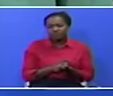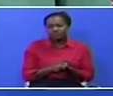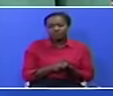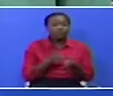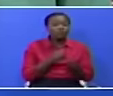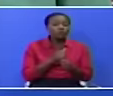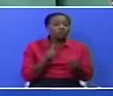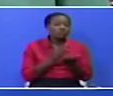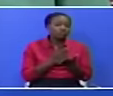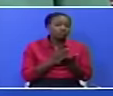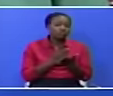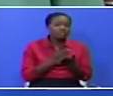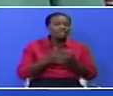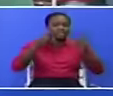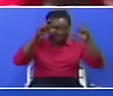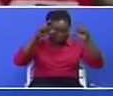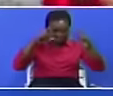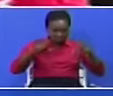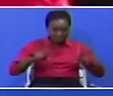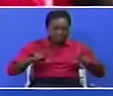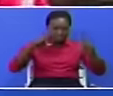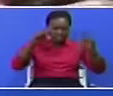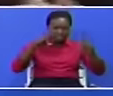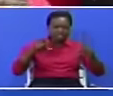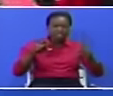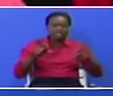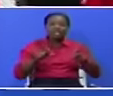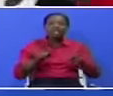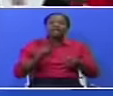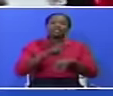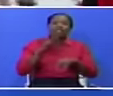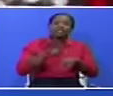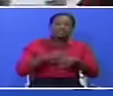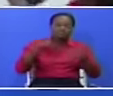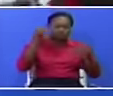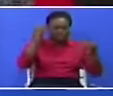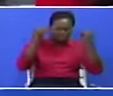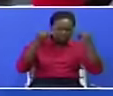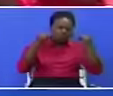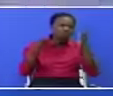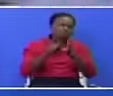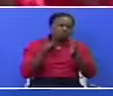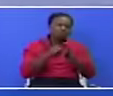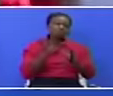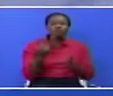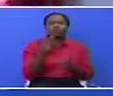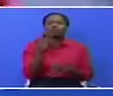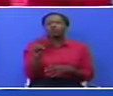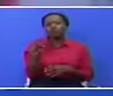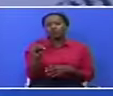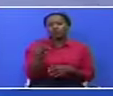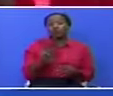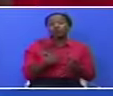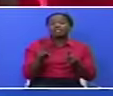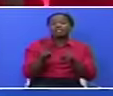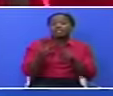Well, indeed, the placards were quite clear that indeed it's not a national issue, a national government affair. They're also going down to the counties